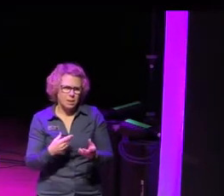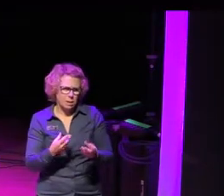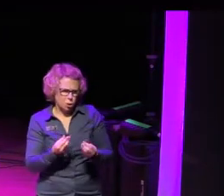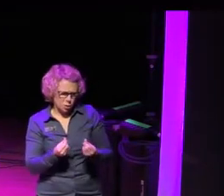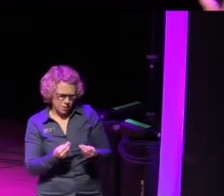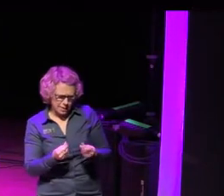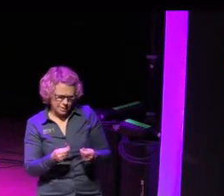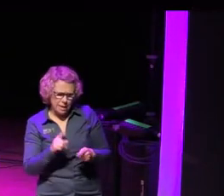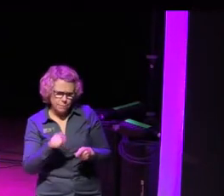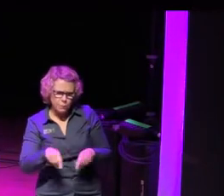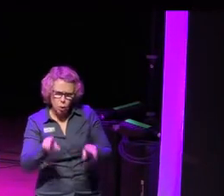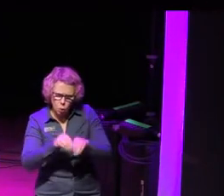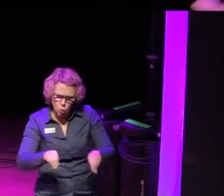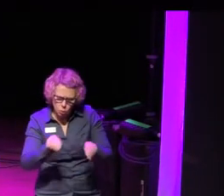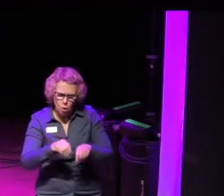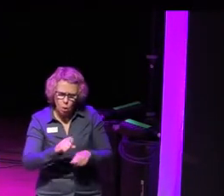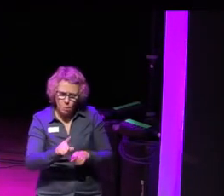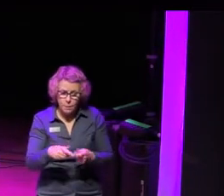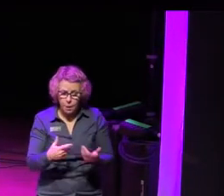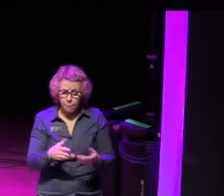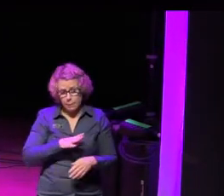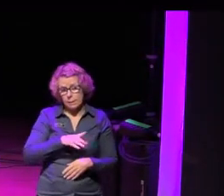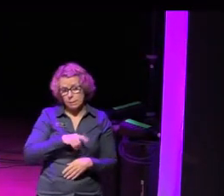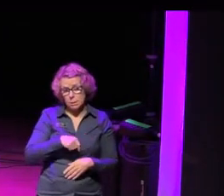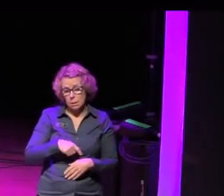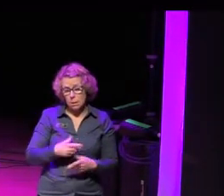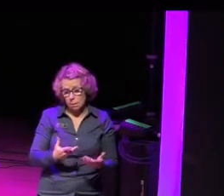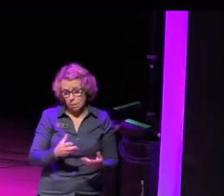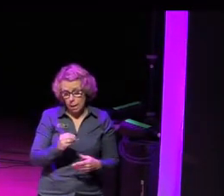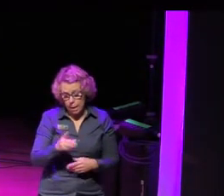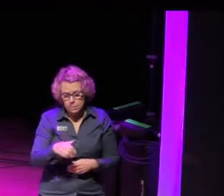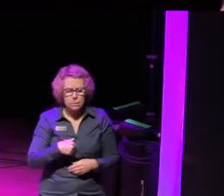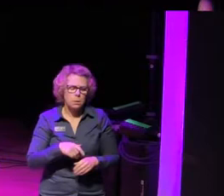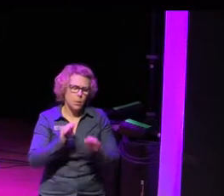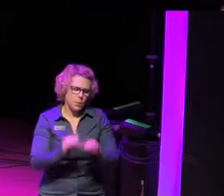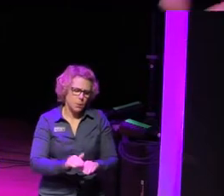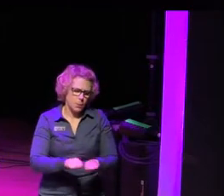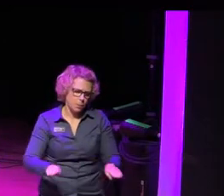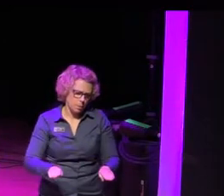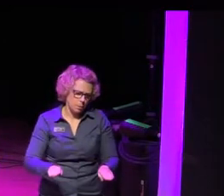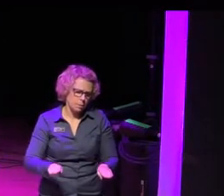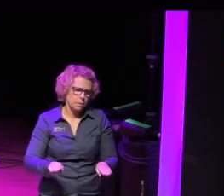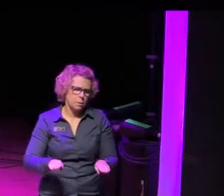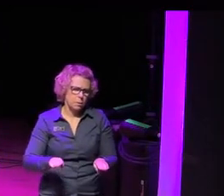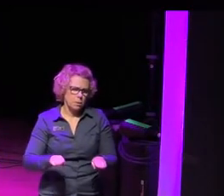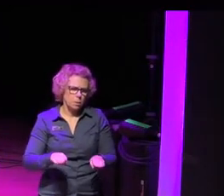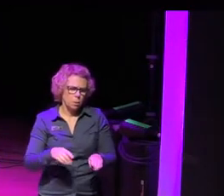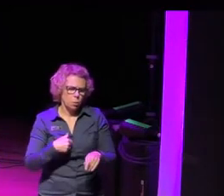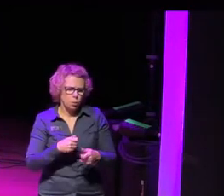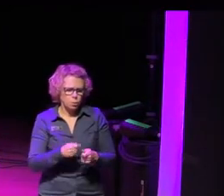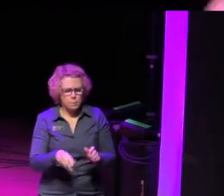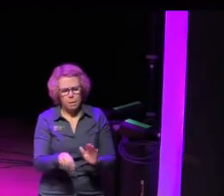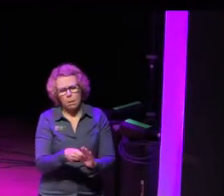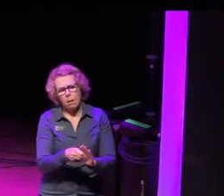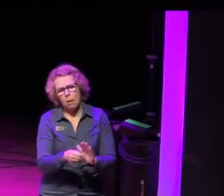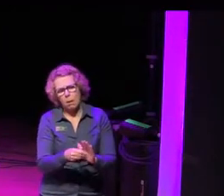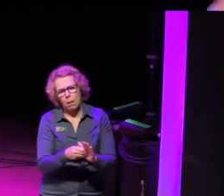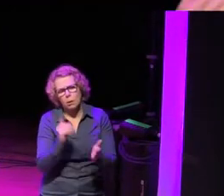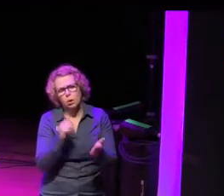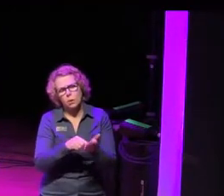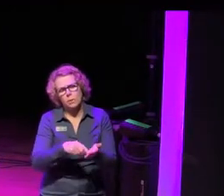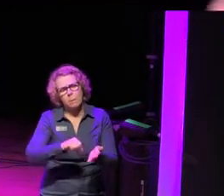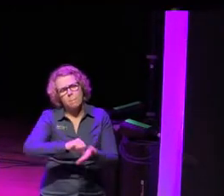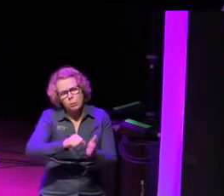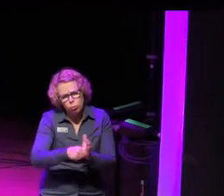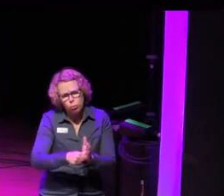the education, if at all present, is very low. And you have to bribe the teachers for your grades, for your